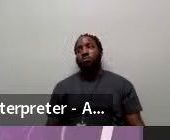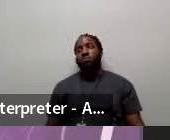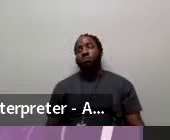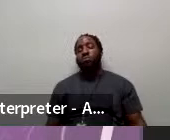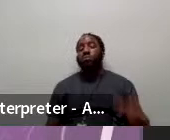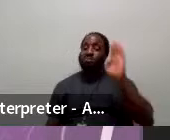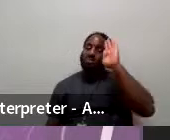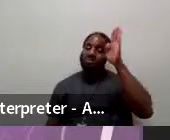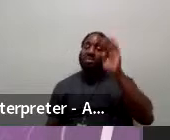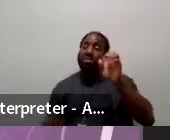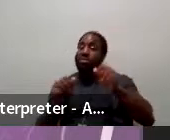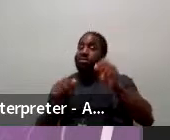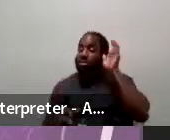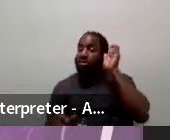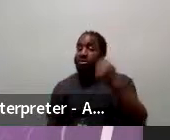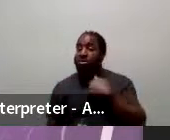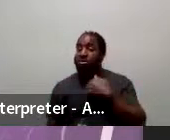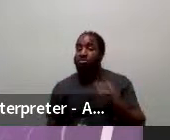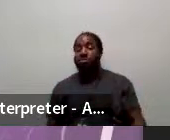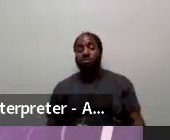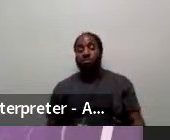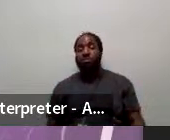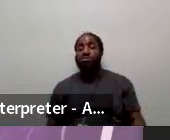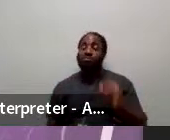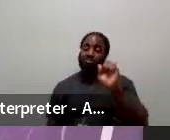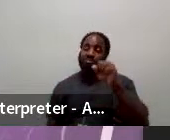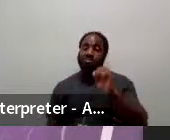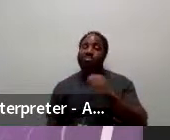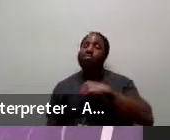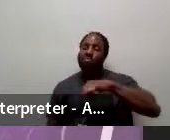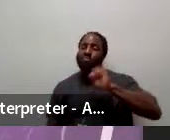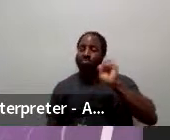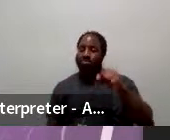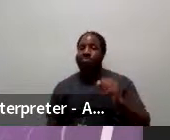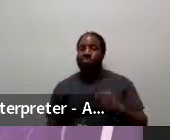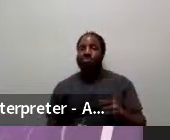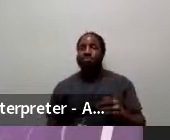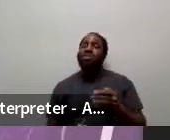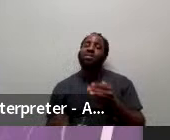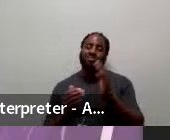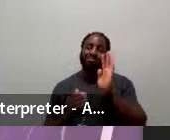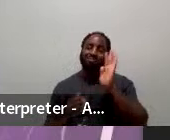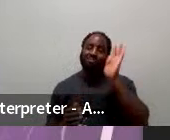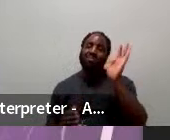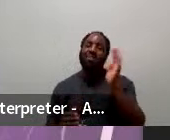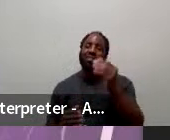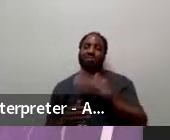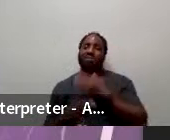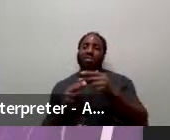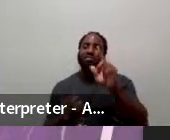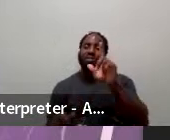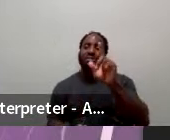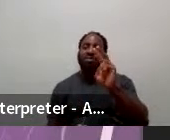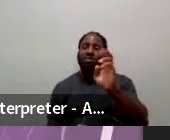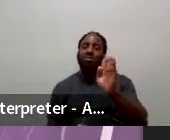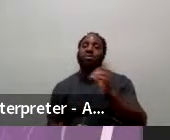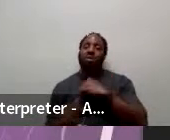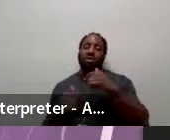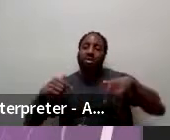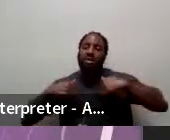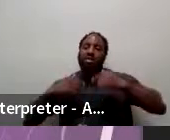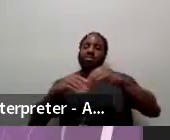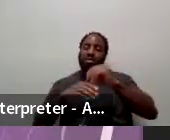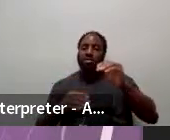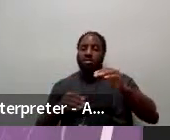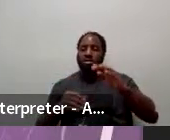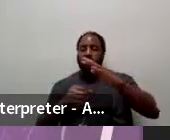Hi there, can you hear me? Yes, we can. Hey, thanks so much. My name is Luke. I am a resident in the